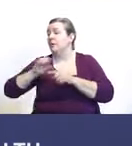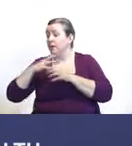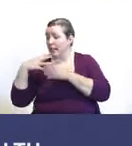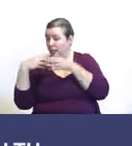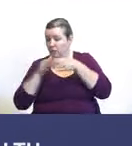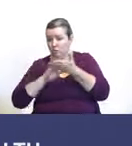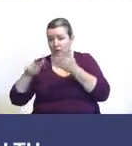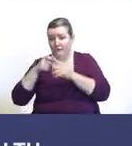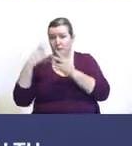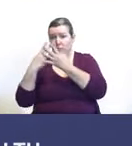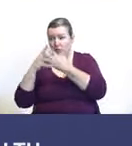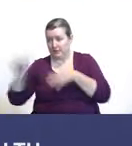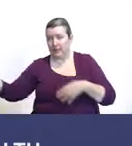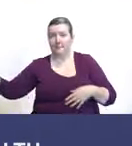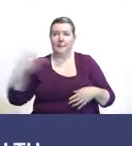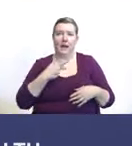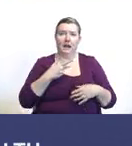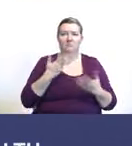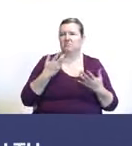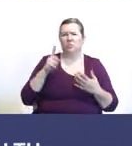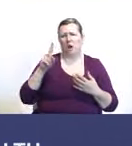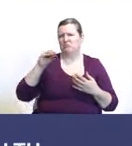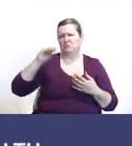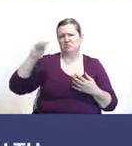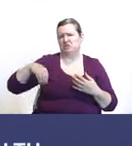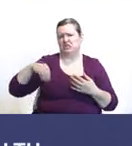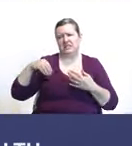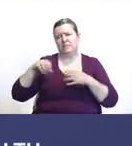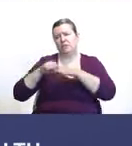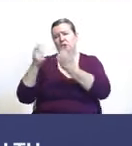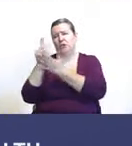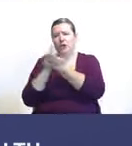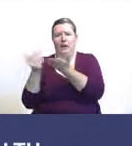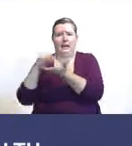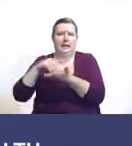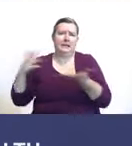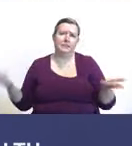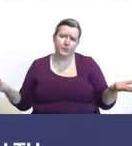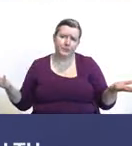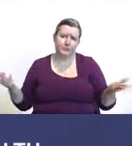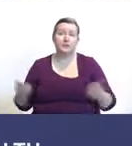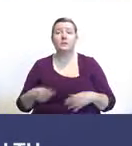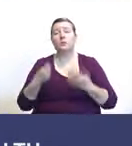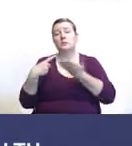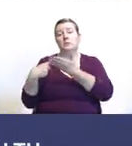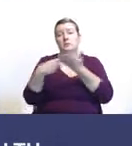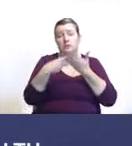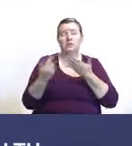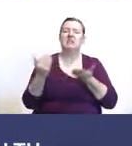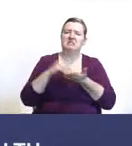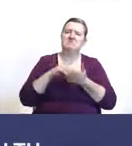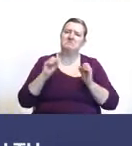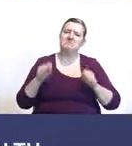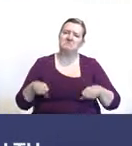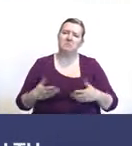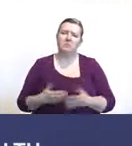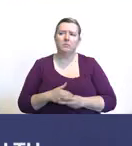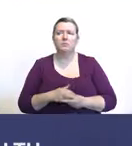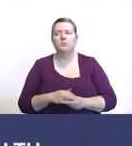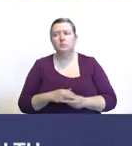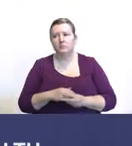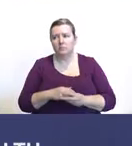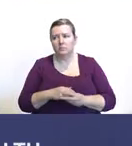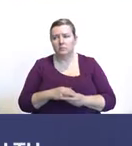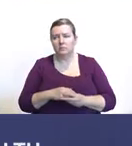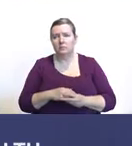right-sizing is an ongoing reality, not specific necessarily to this. That doesn't mean it couldn't be, or that's not